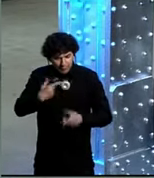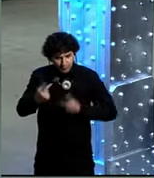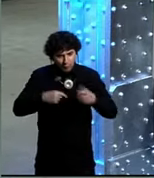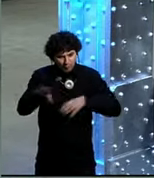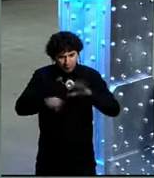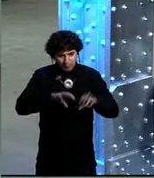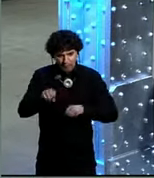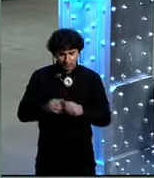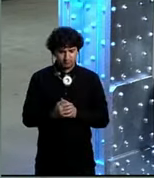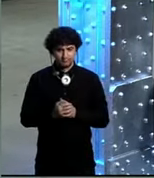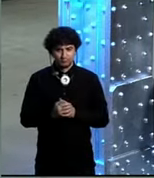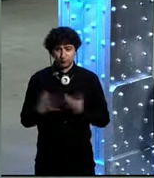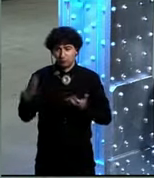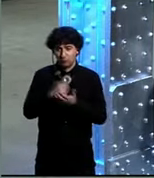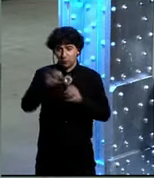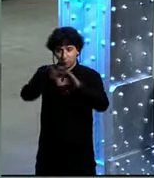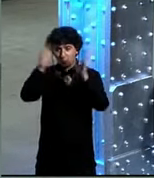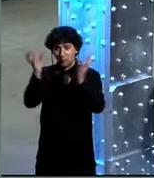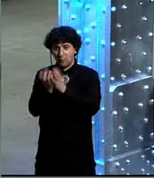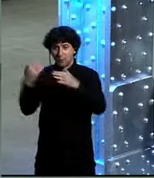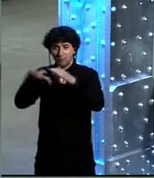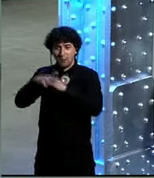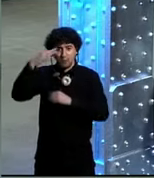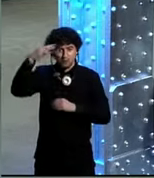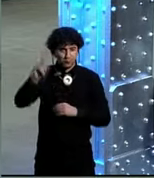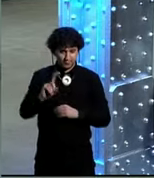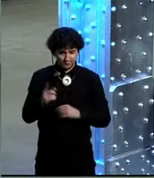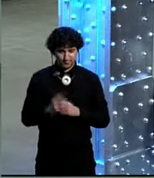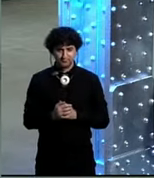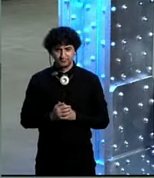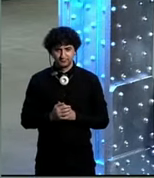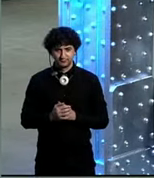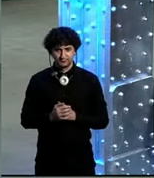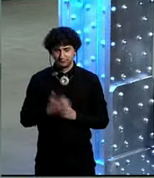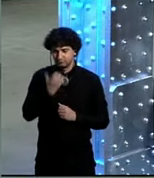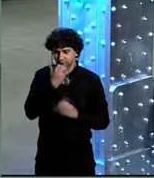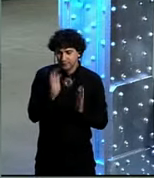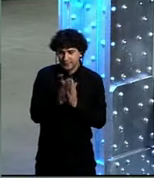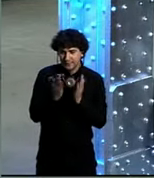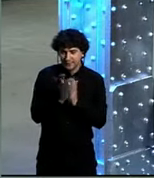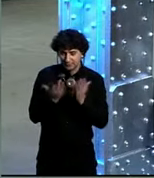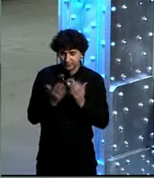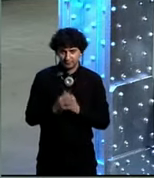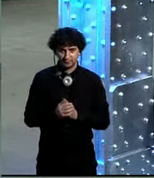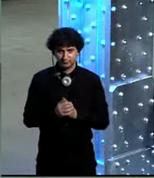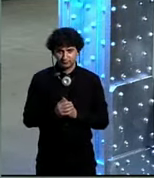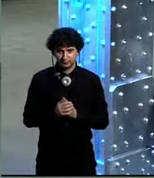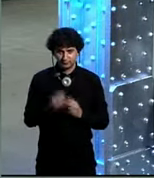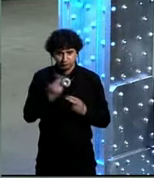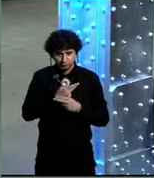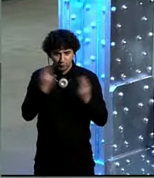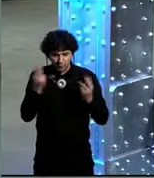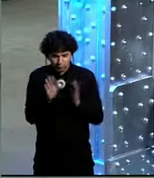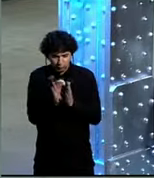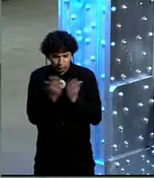cloud. And even more funny, they also made a book deal with Simon & Schuster, who have published a novelization called The Secret